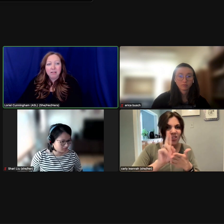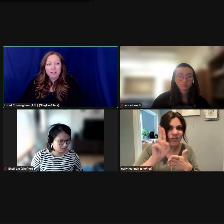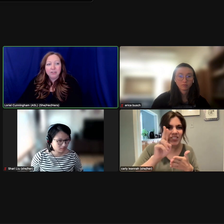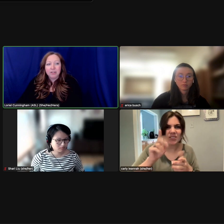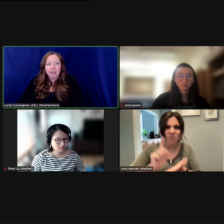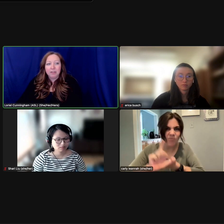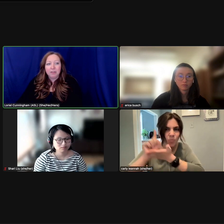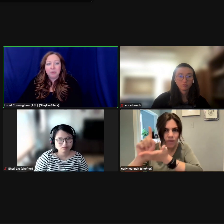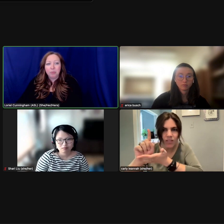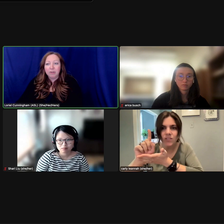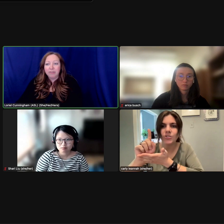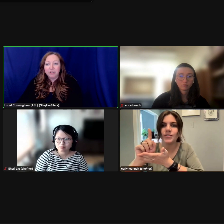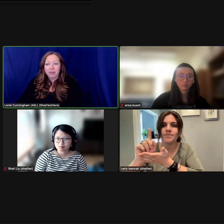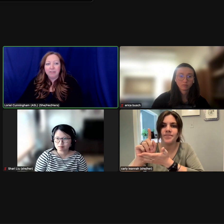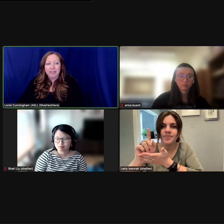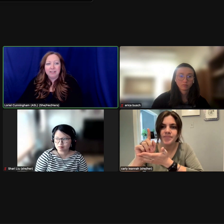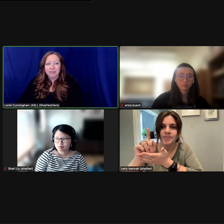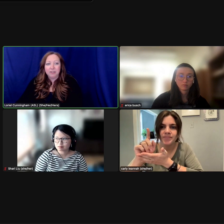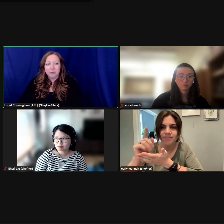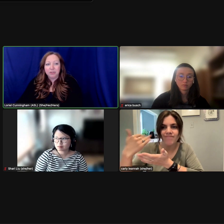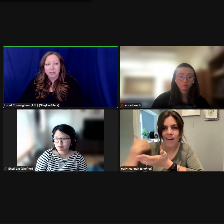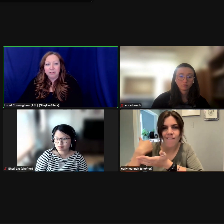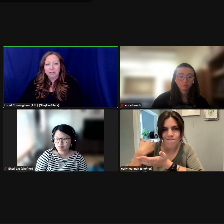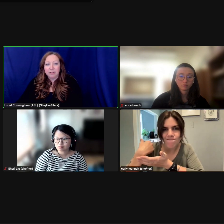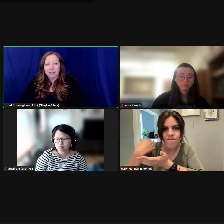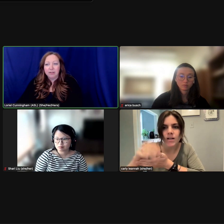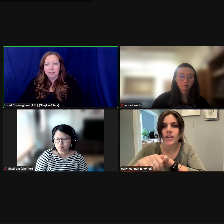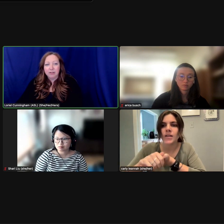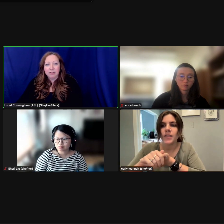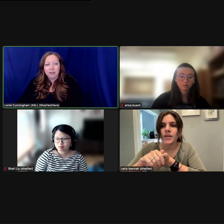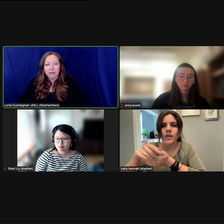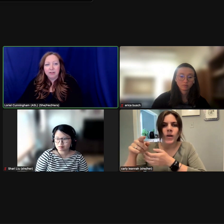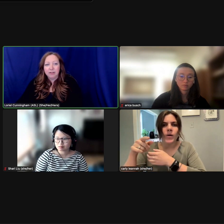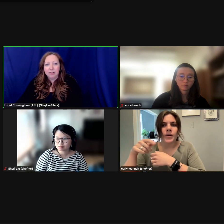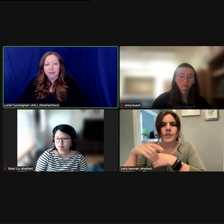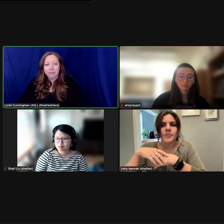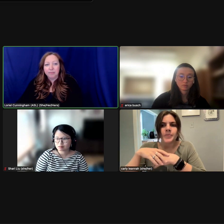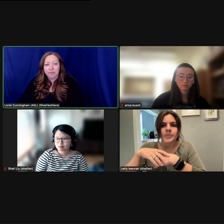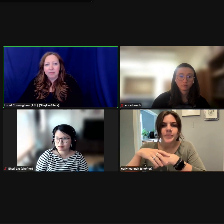And we acknowledge that the privilege of these institutions.